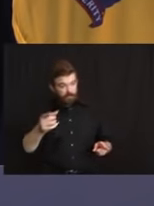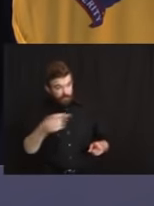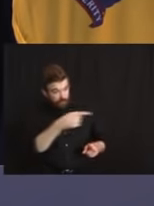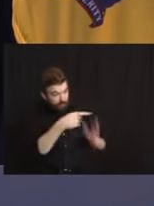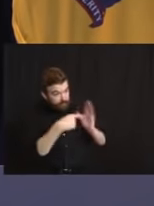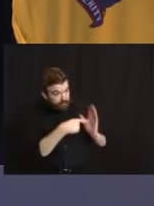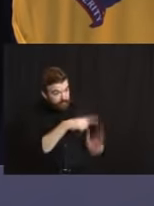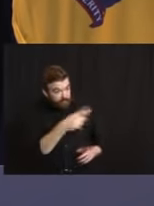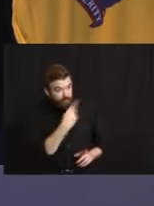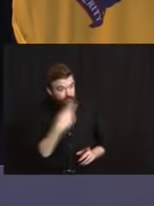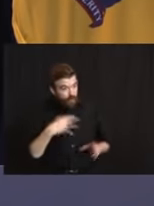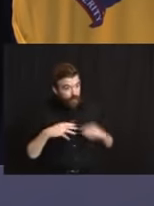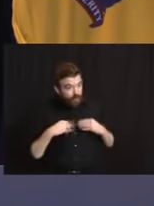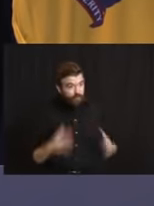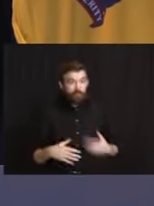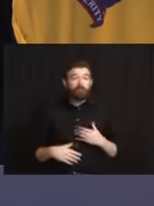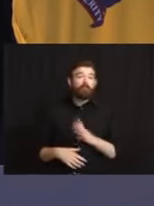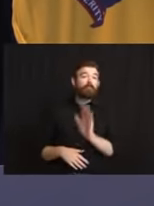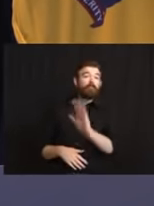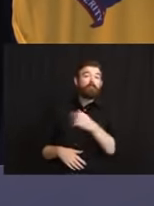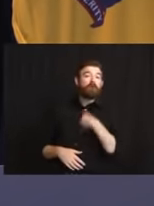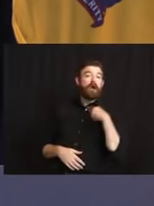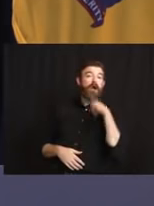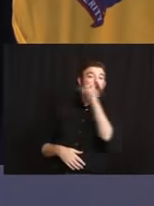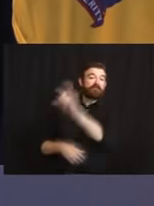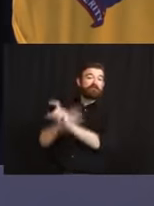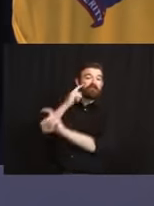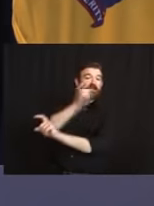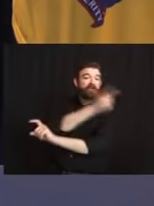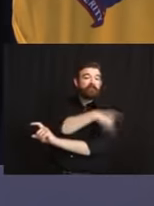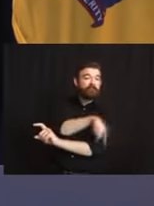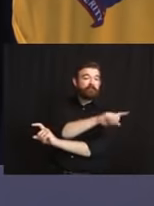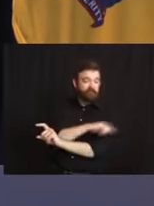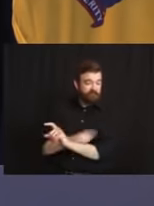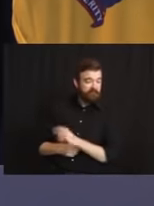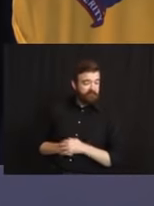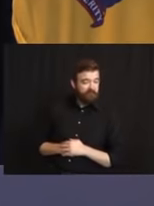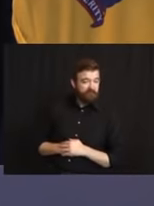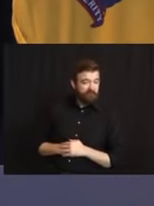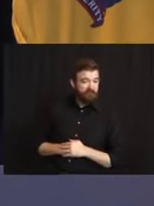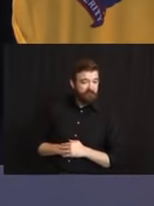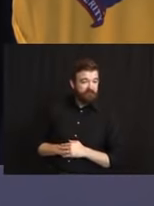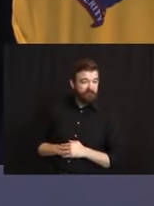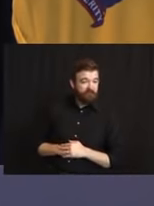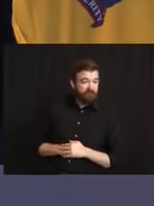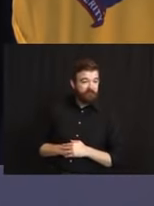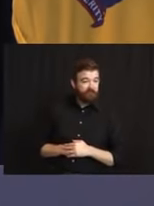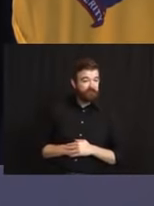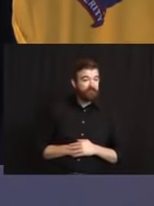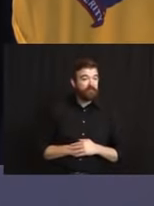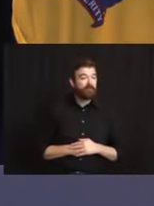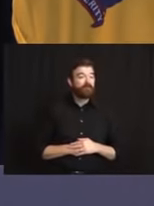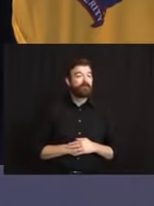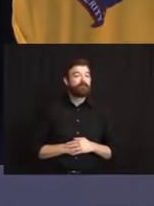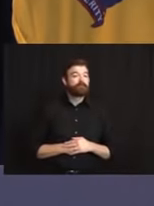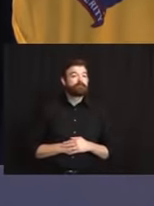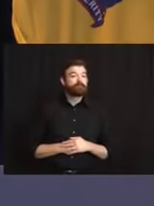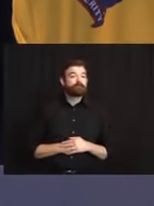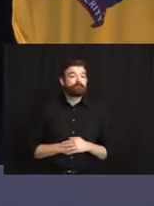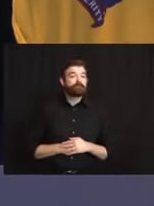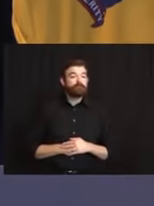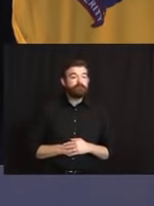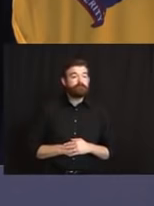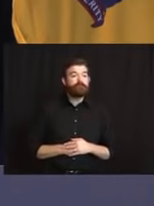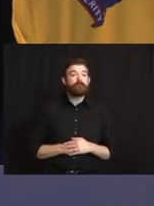I'm asking the question on their behalf. Why not, you know, you say, yeah, you're looking at different options. Well,